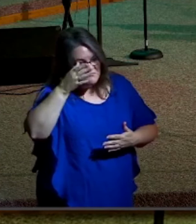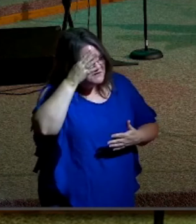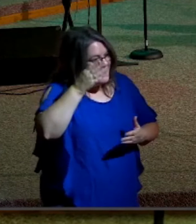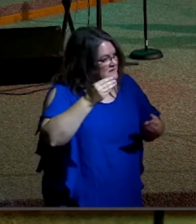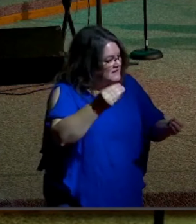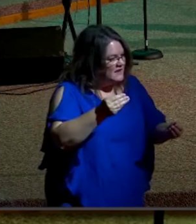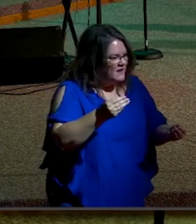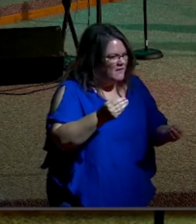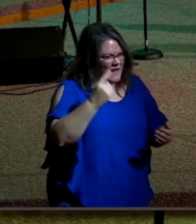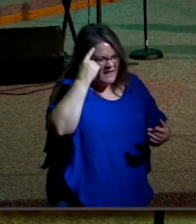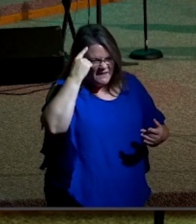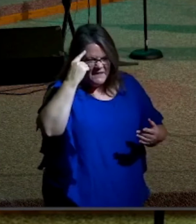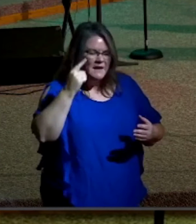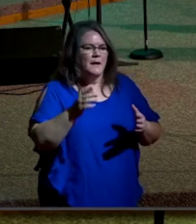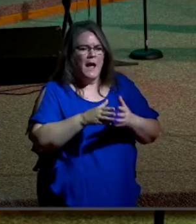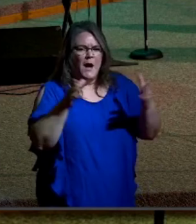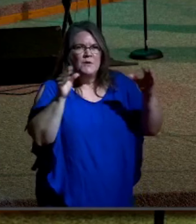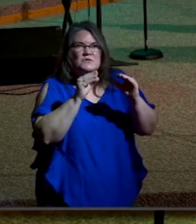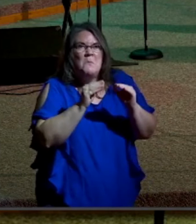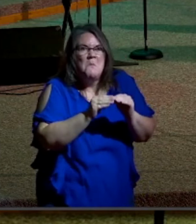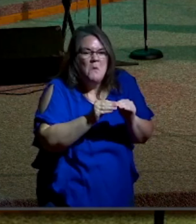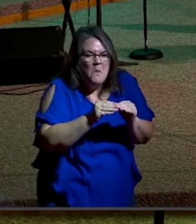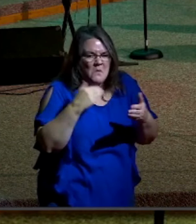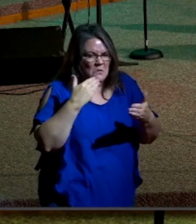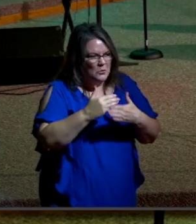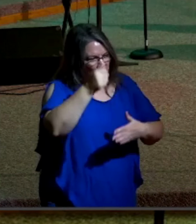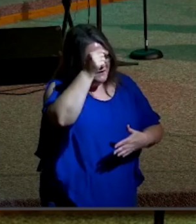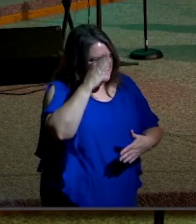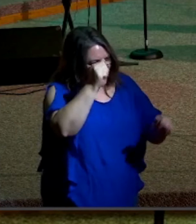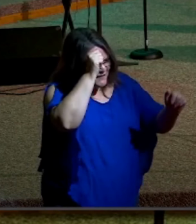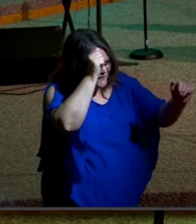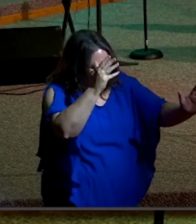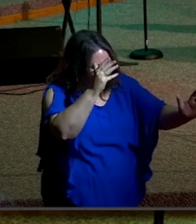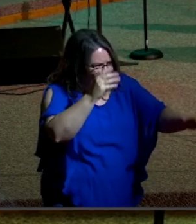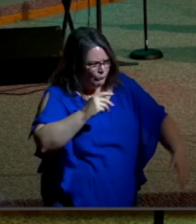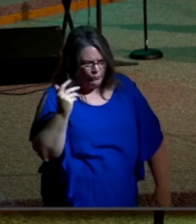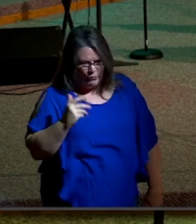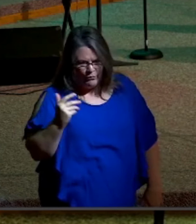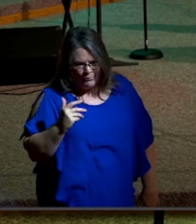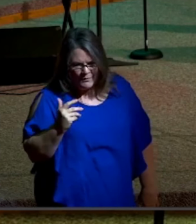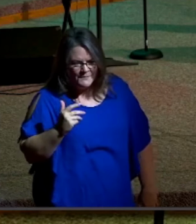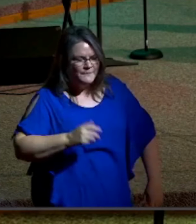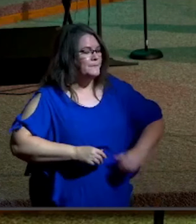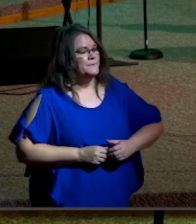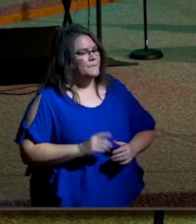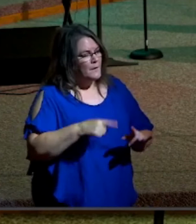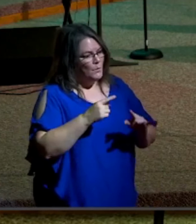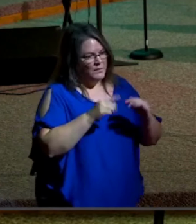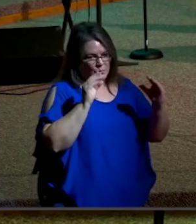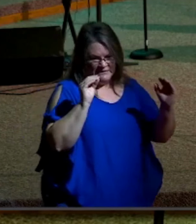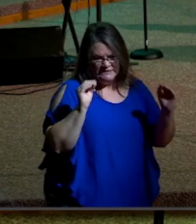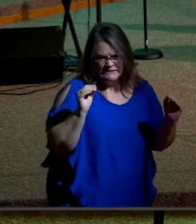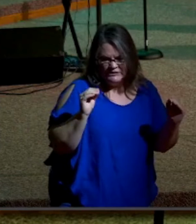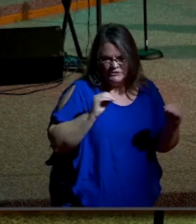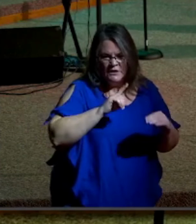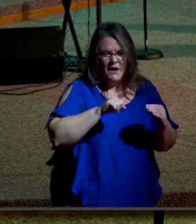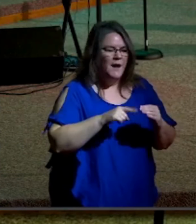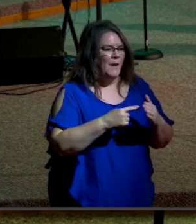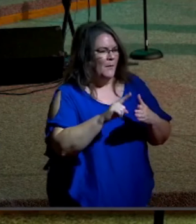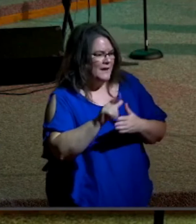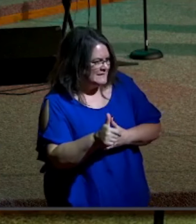much more generous is God the Father. Now, when we teach on tithing, we look at